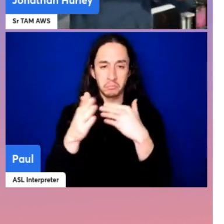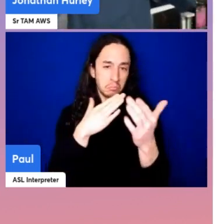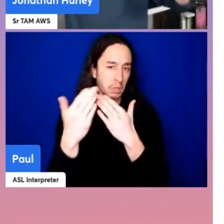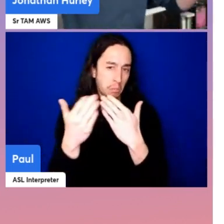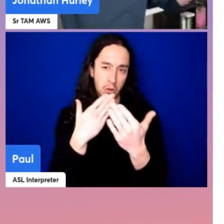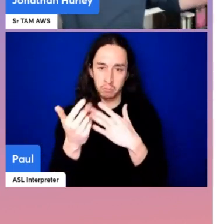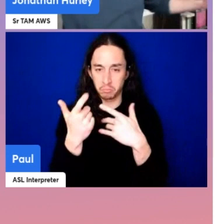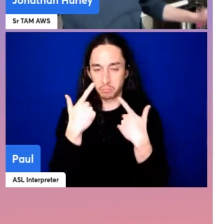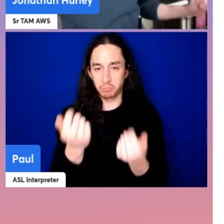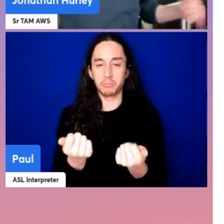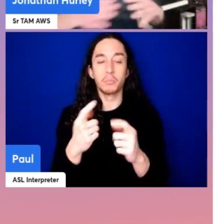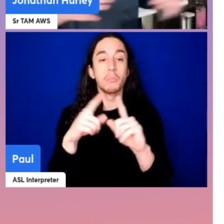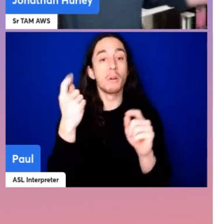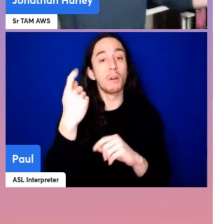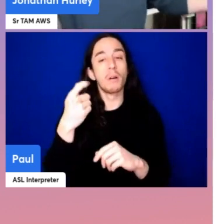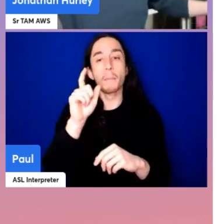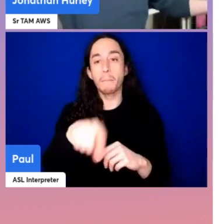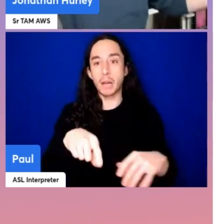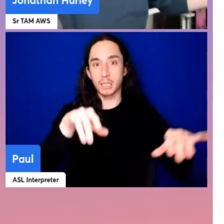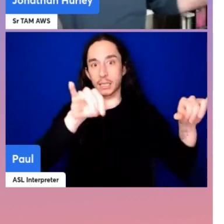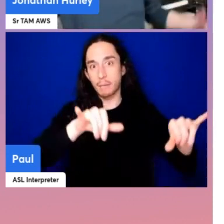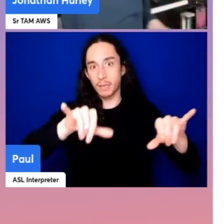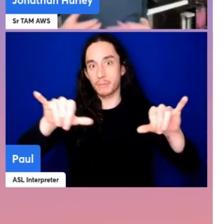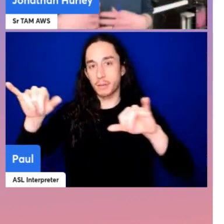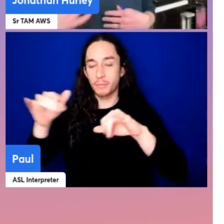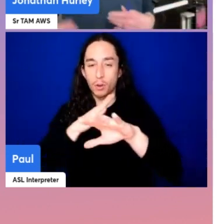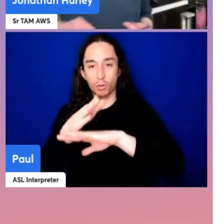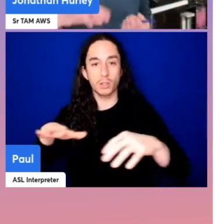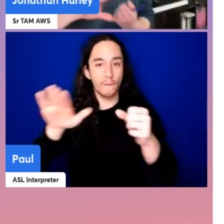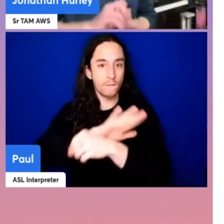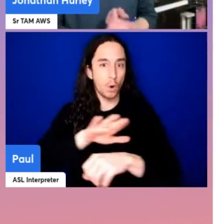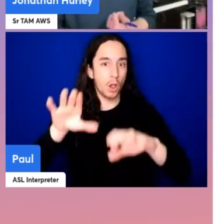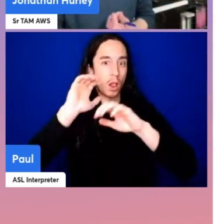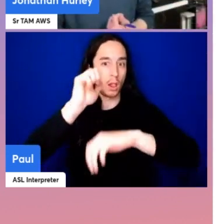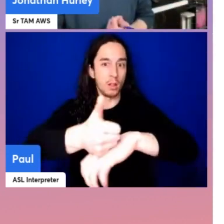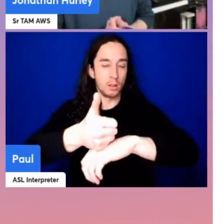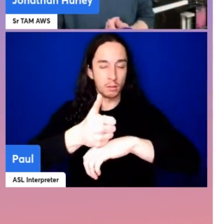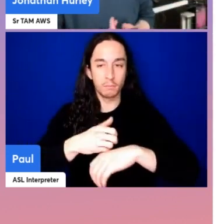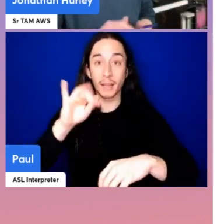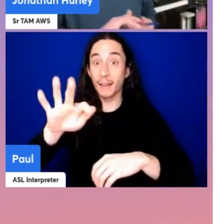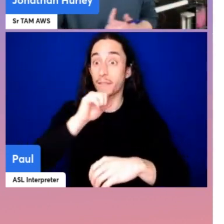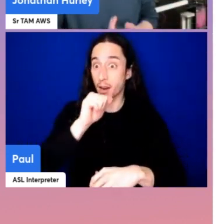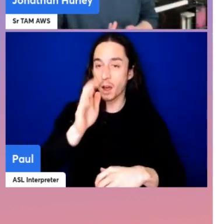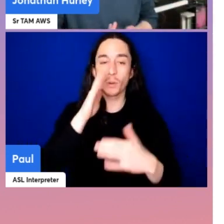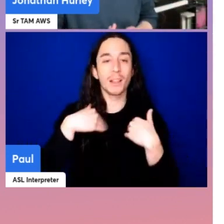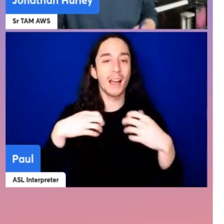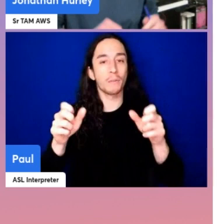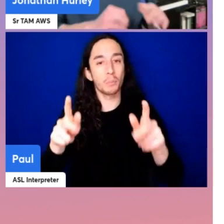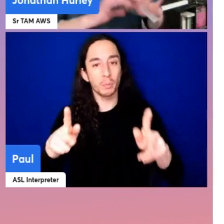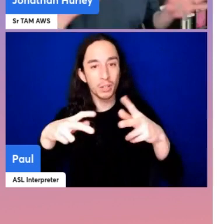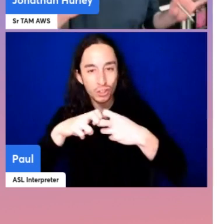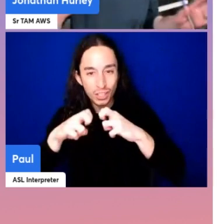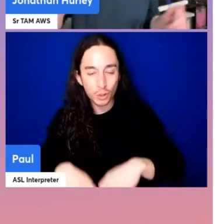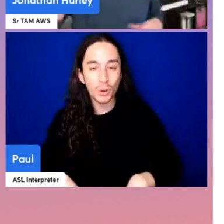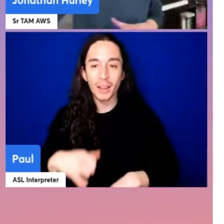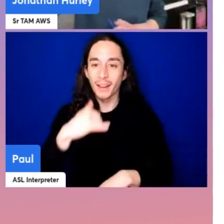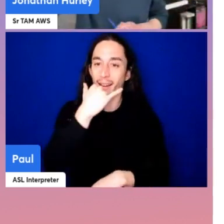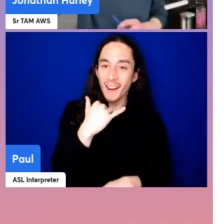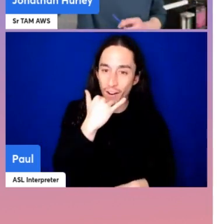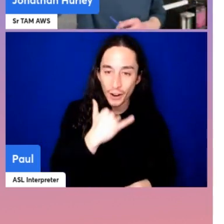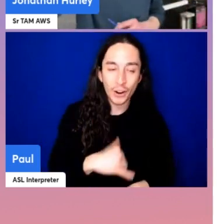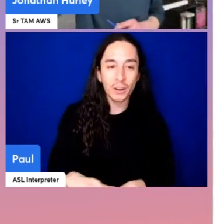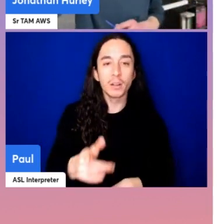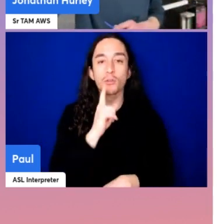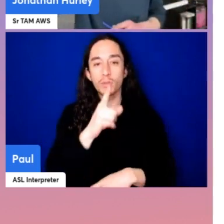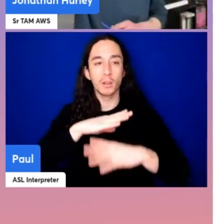but these have to be consistent across the entire implementation. Otherwise, you're going to end up with permissions issues, errors that are just a real bear